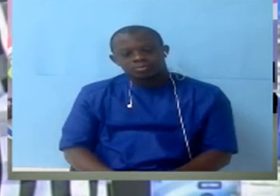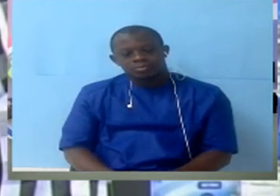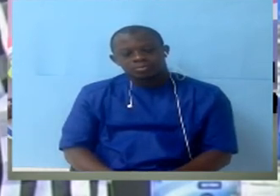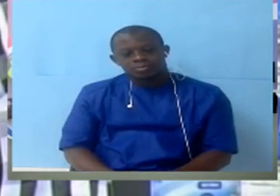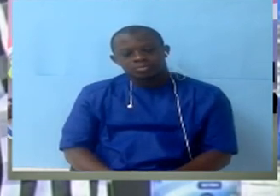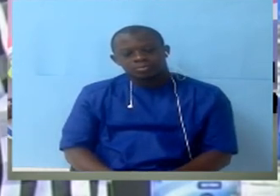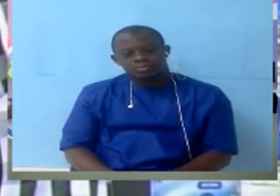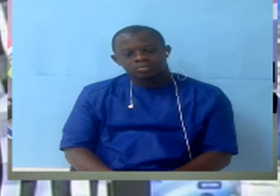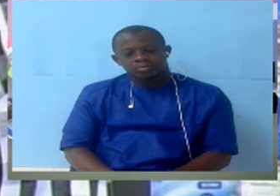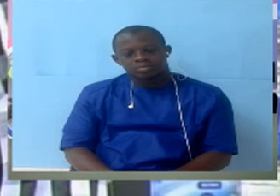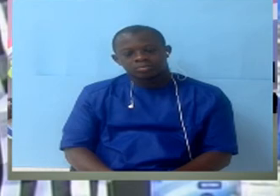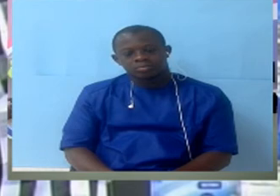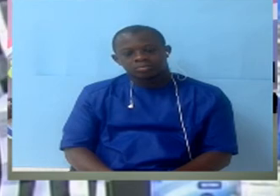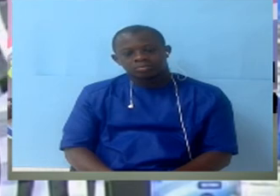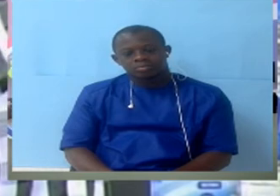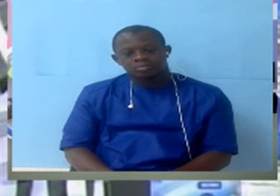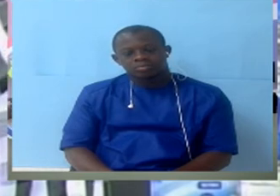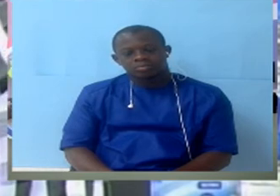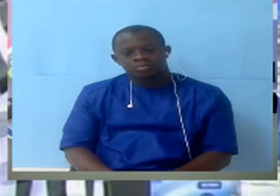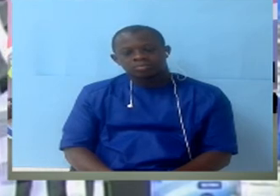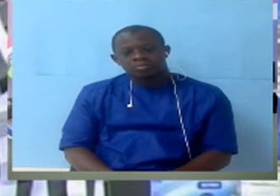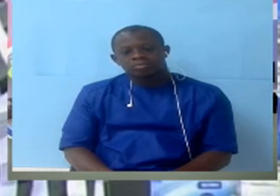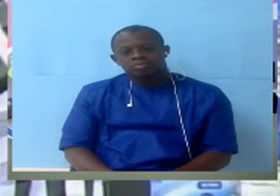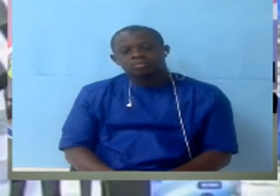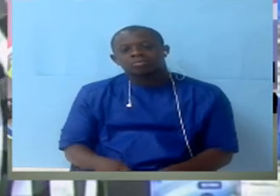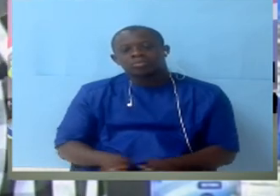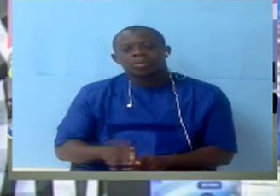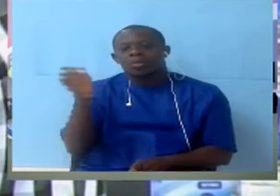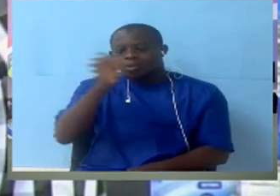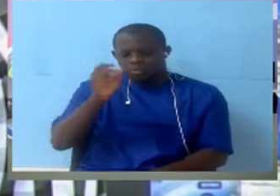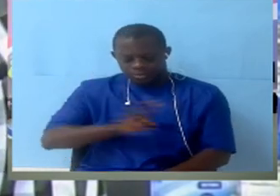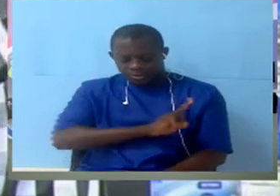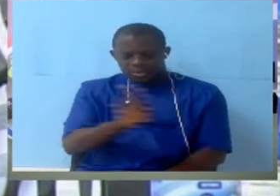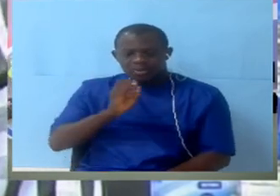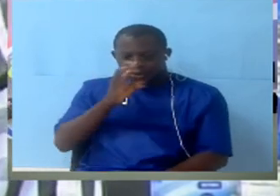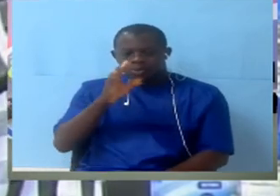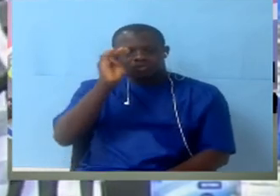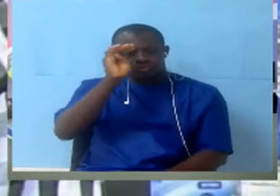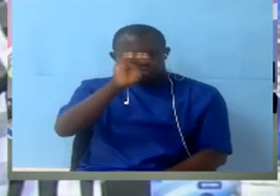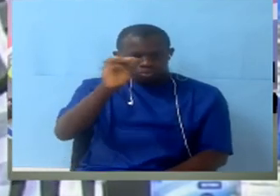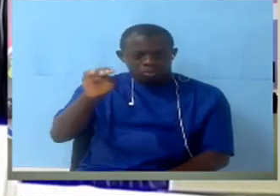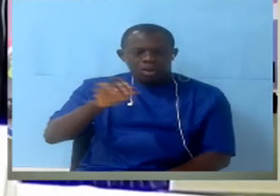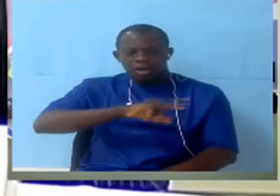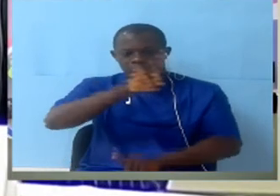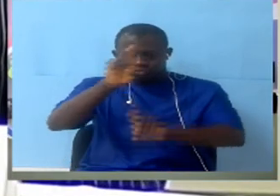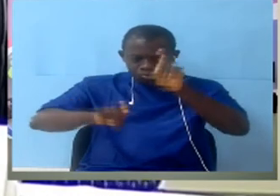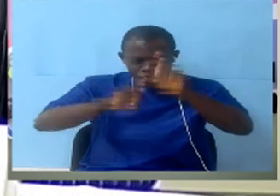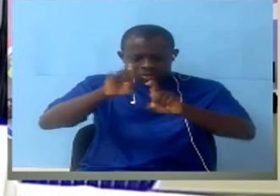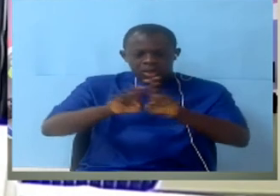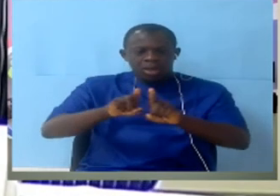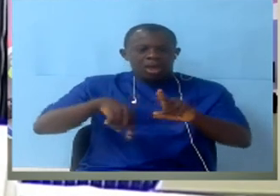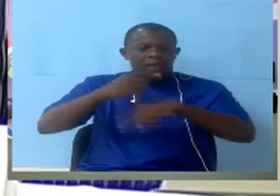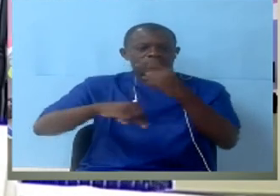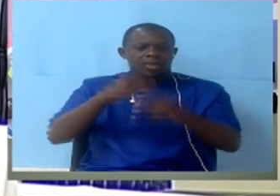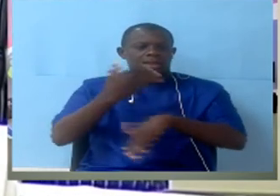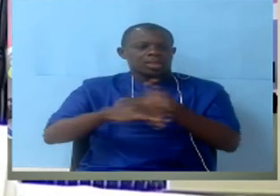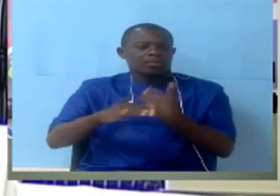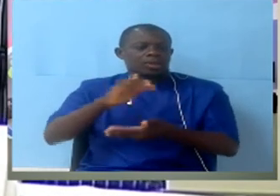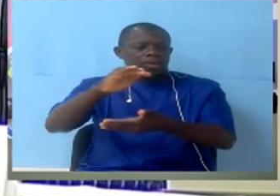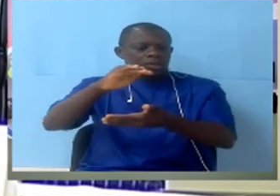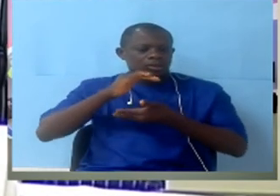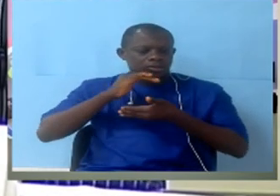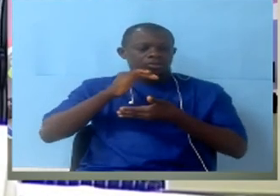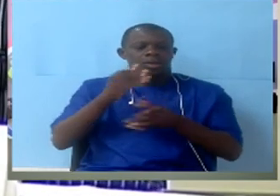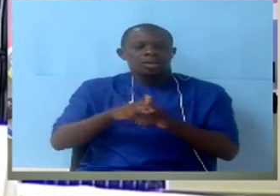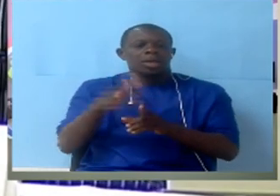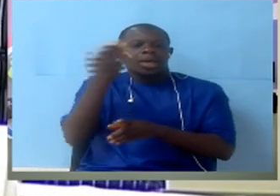but after there's no any result more about the matter. They said they will call him and question him, but afterwards I didn't receive